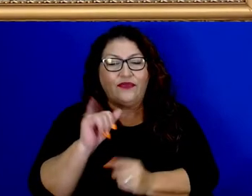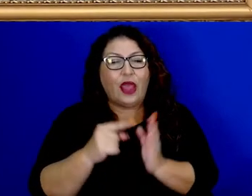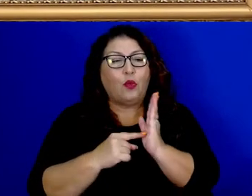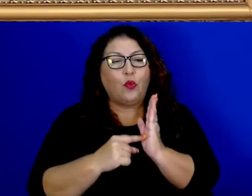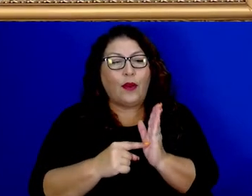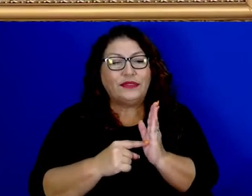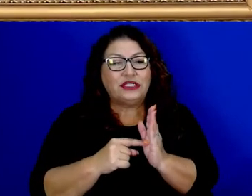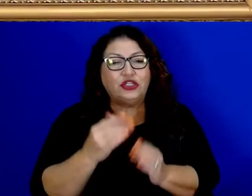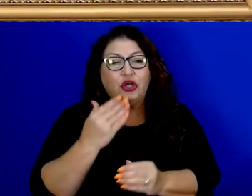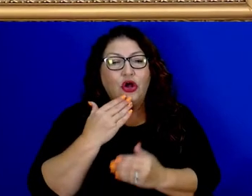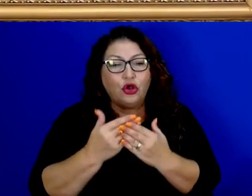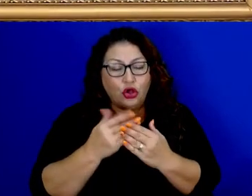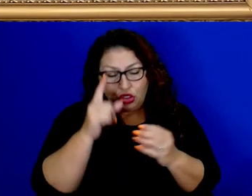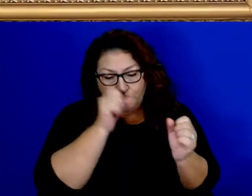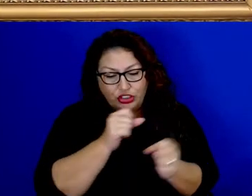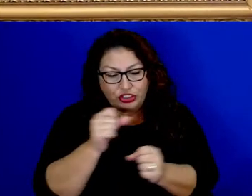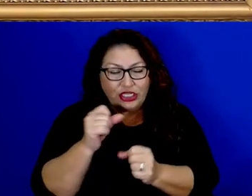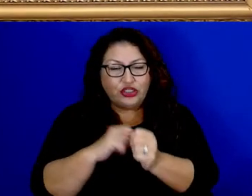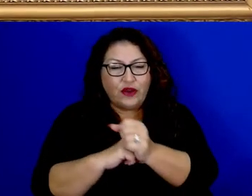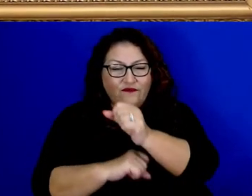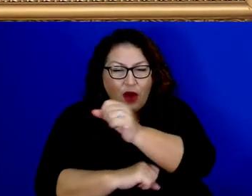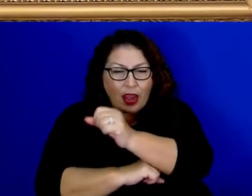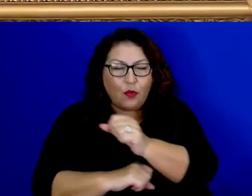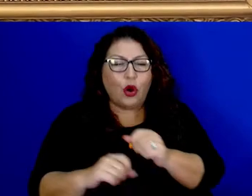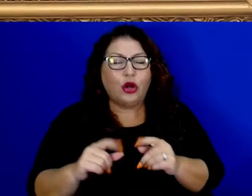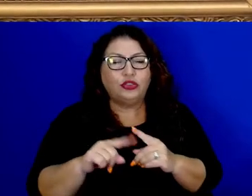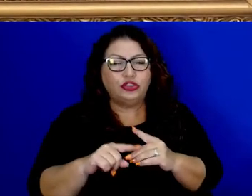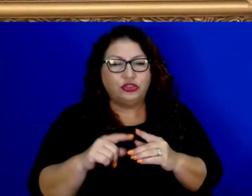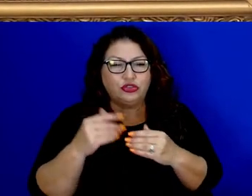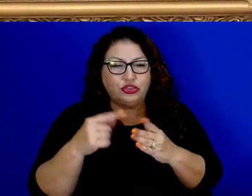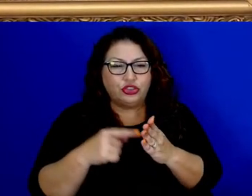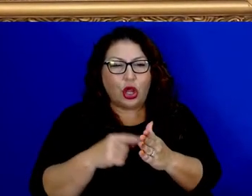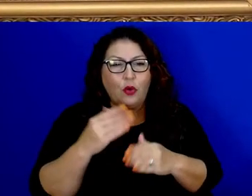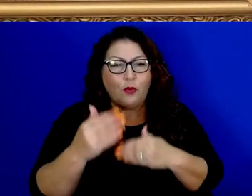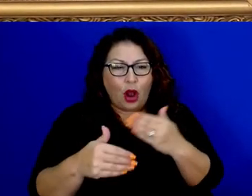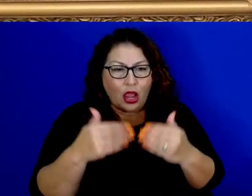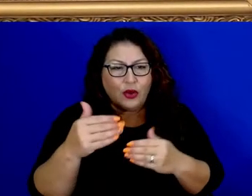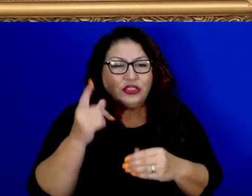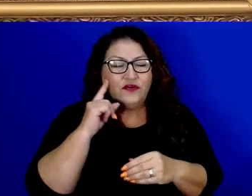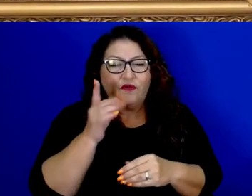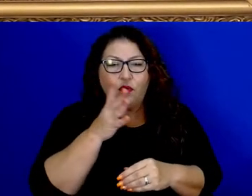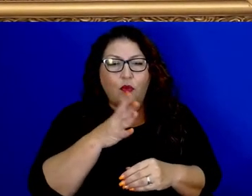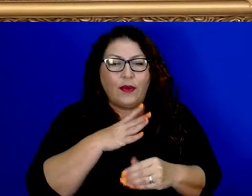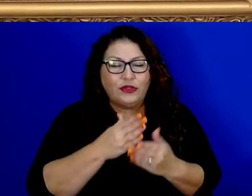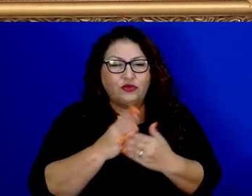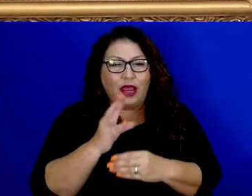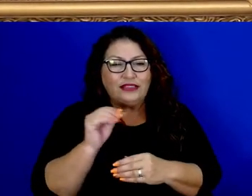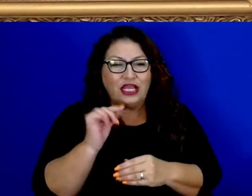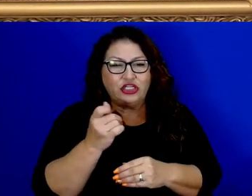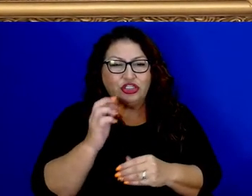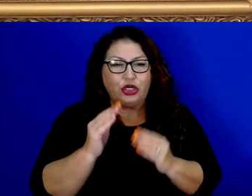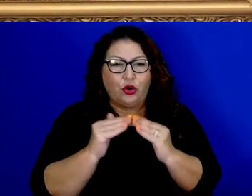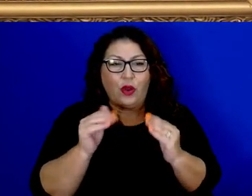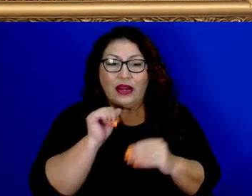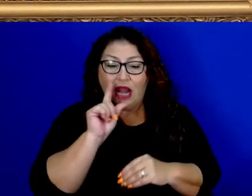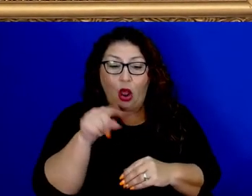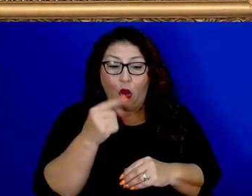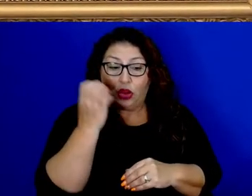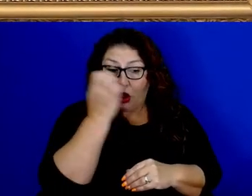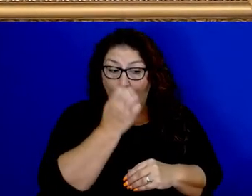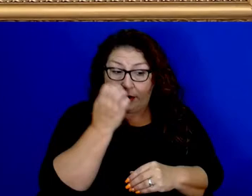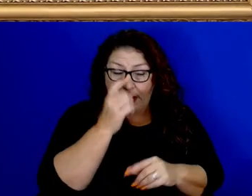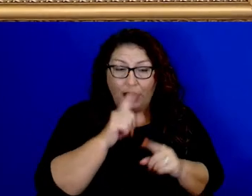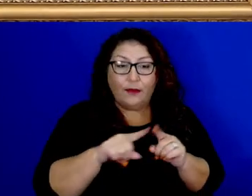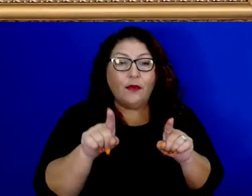strategic framework to achieve progress regarding women's rights and gender equality, not only at the European, but also at the